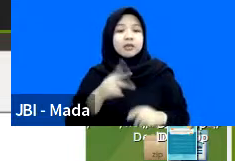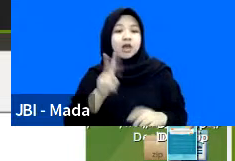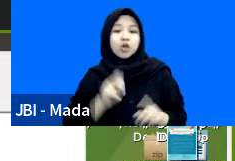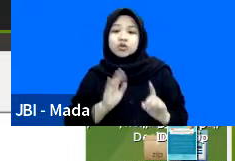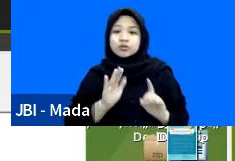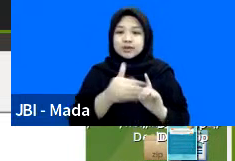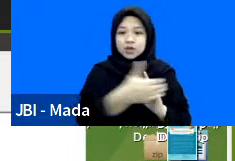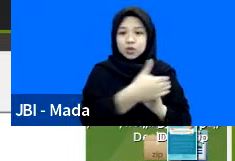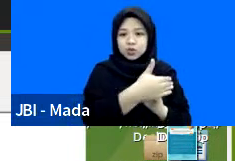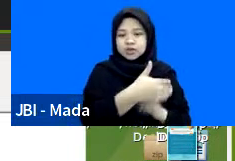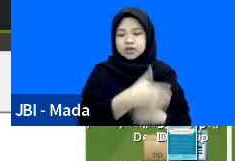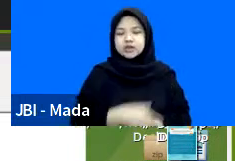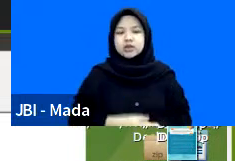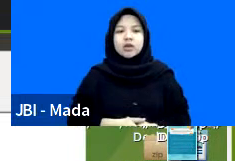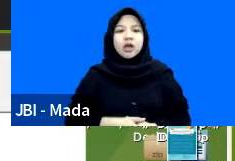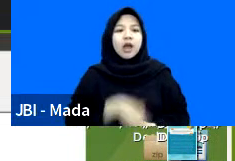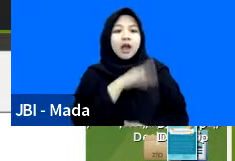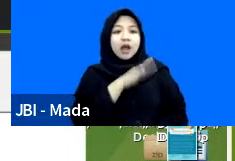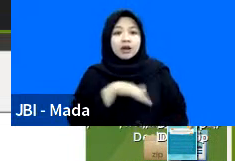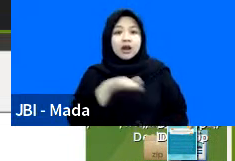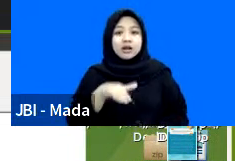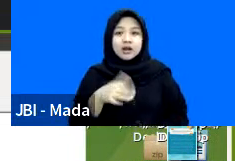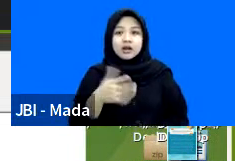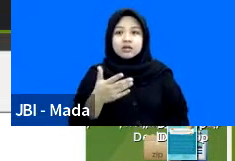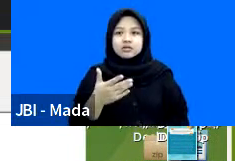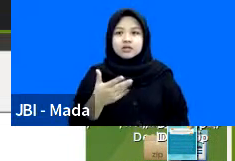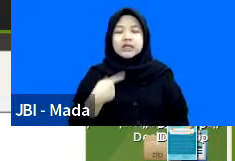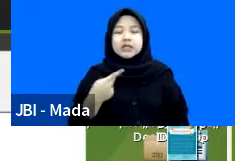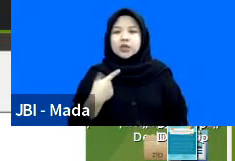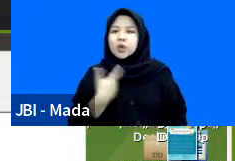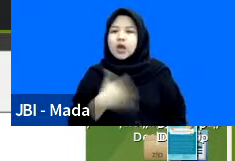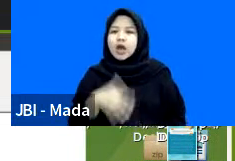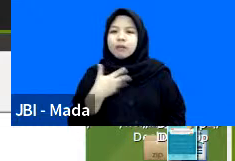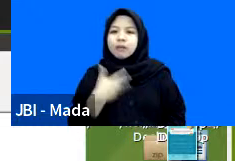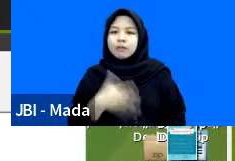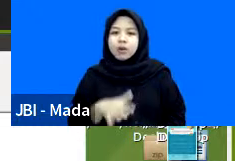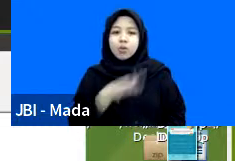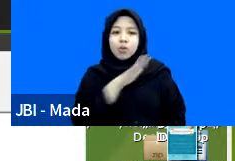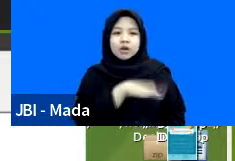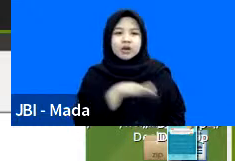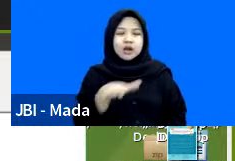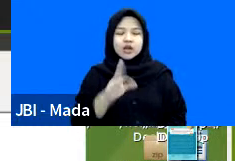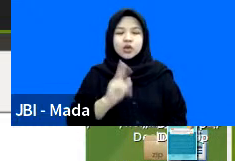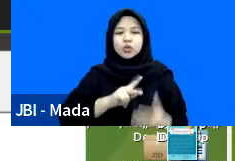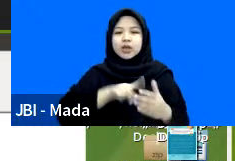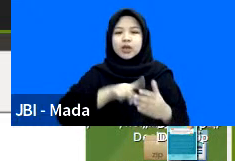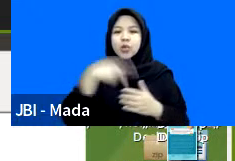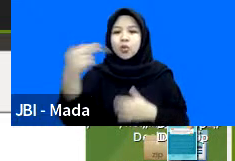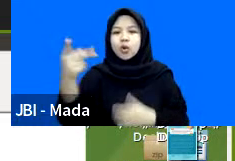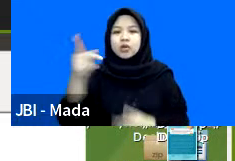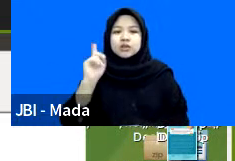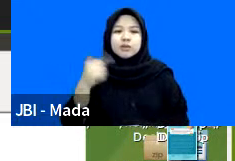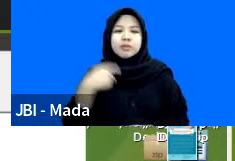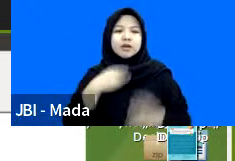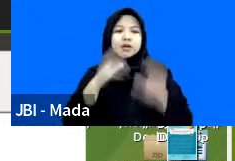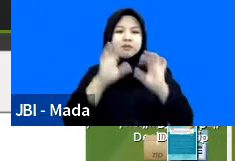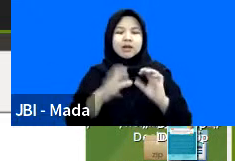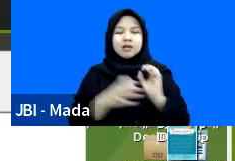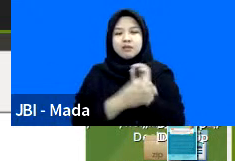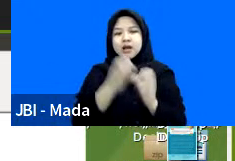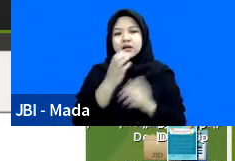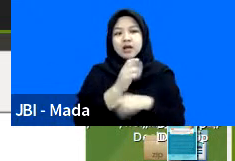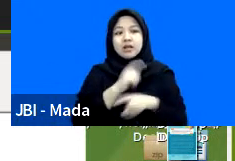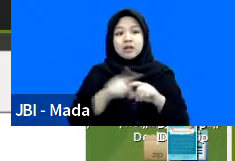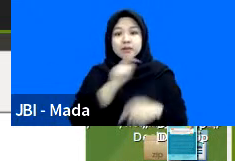to dangerous places on their own. We will tell them, no, you have to stay at home. There is a bomb outside. There is a terrorist outside. We don't tell the children, why don't you go outside and